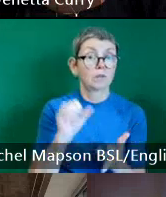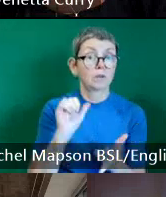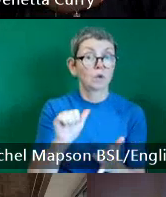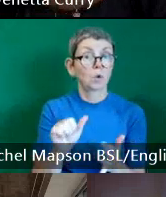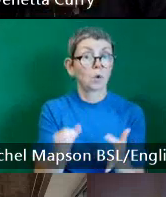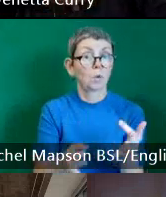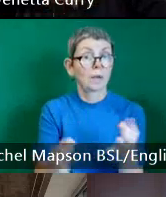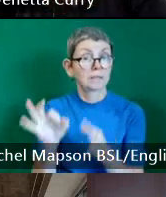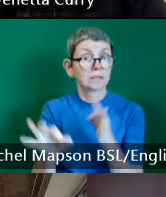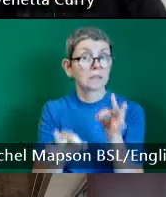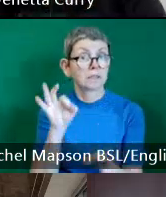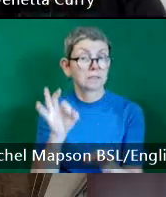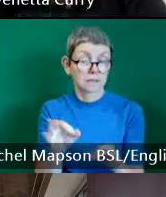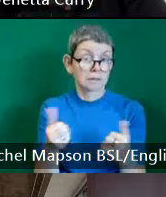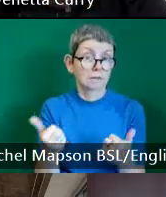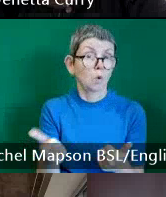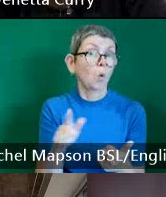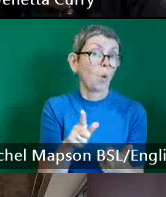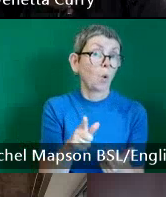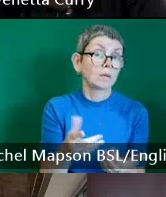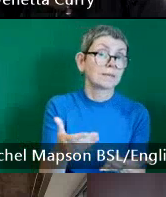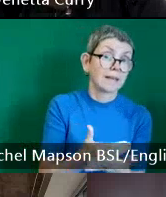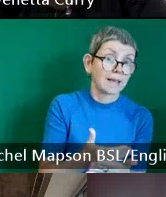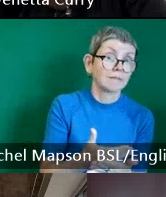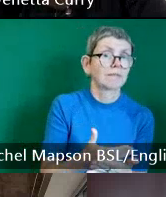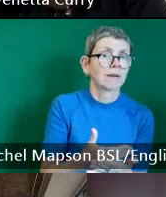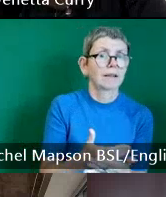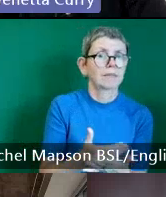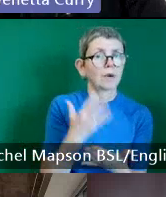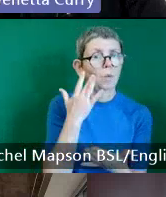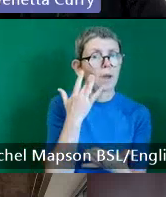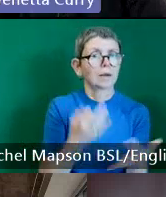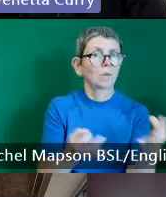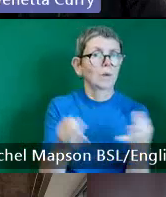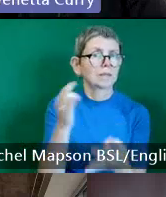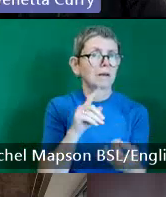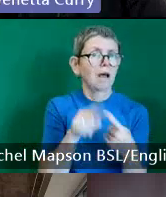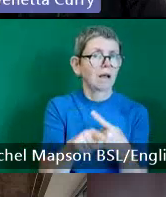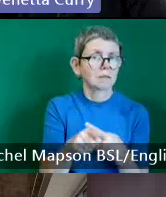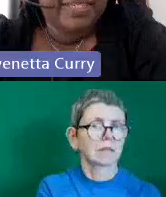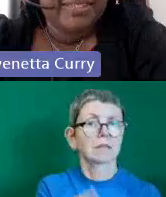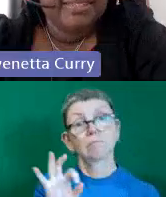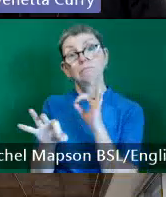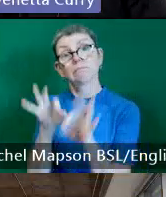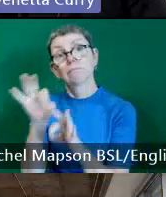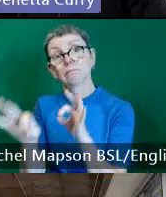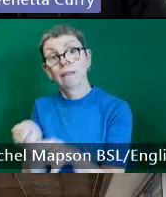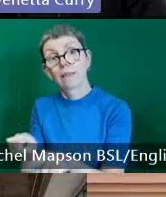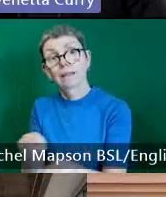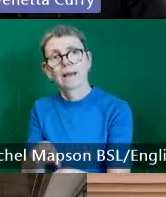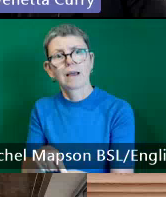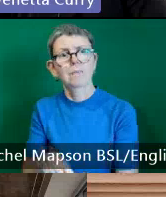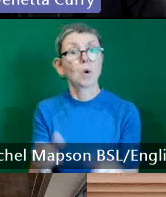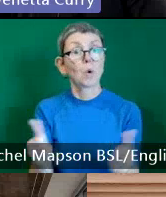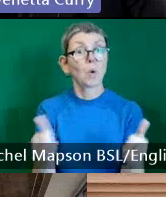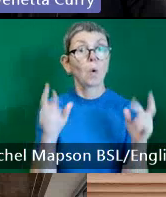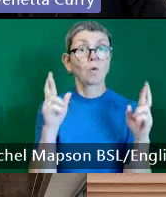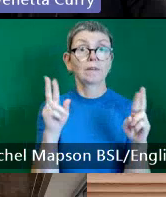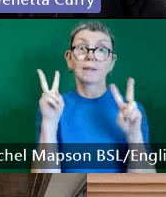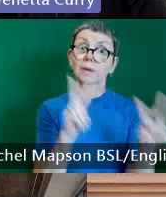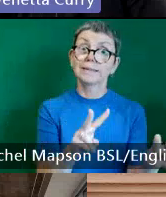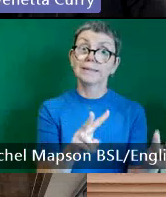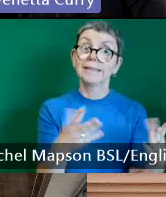save them up to ask them in person in the Q&A section. Perfect. Hopefully everyone can see the slides now. The